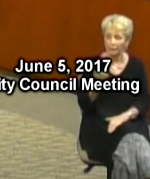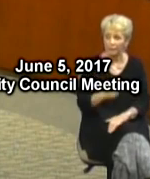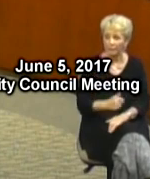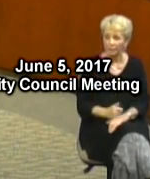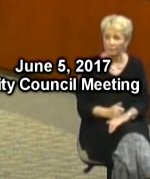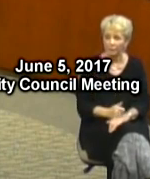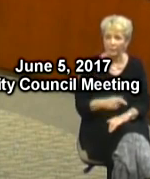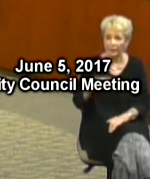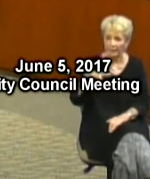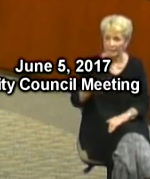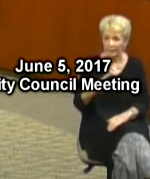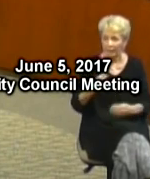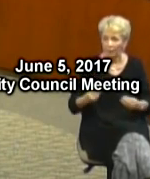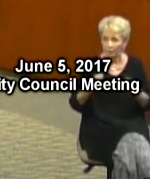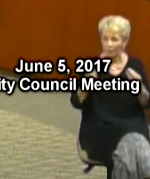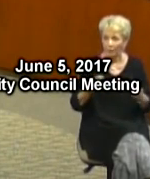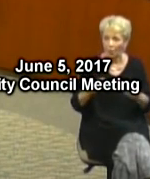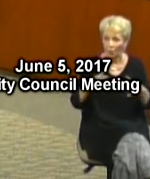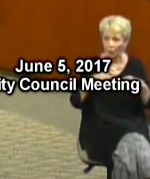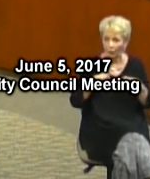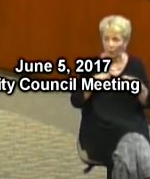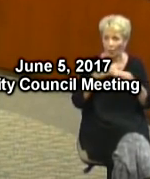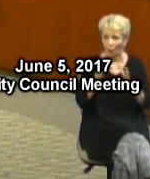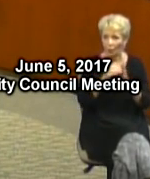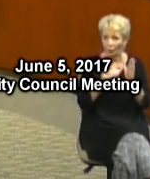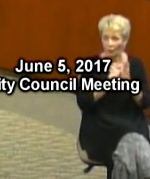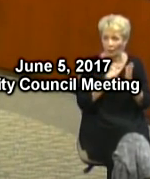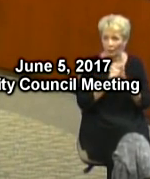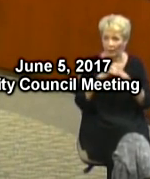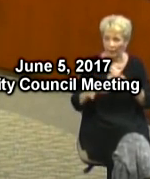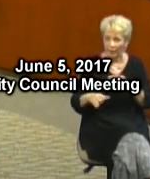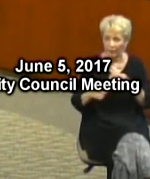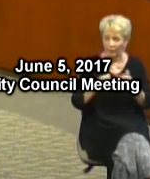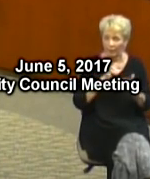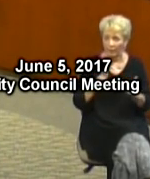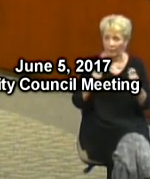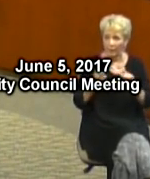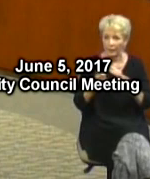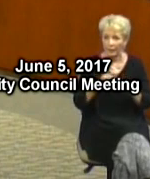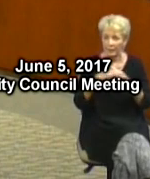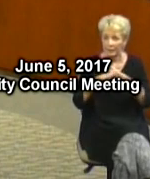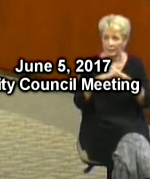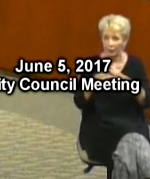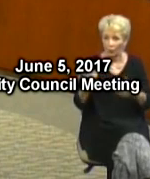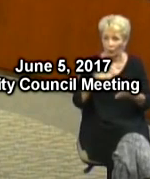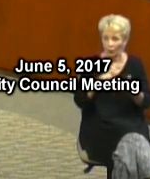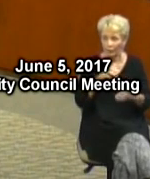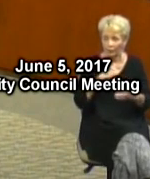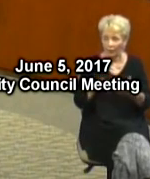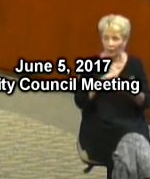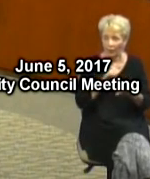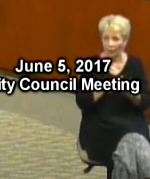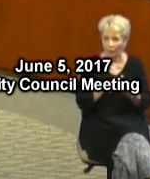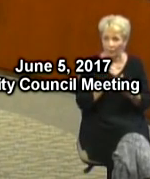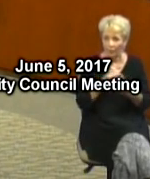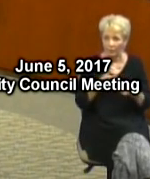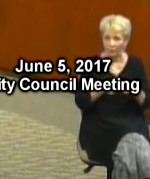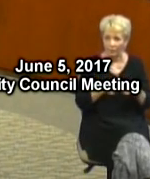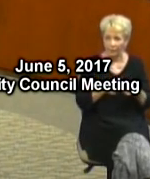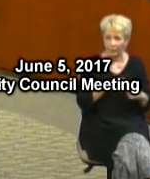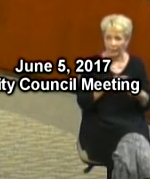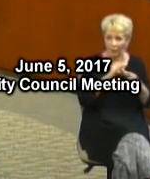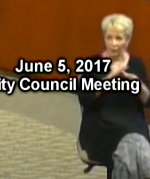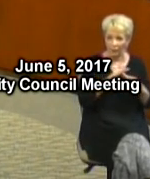have a second motion. Motion to adopt an ordinance that amends the zoning map of the City of Morganton to rezone parcels from the